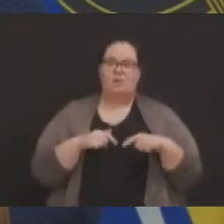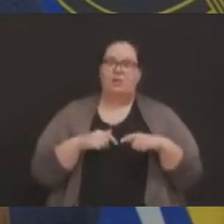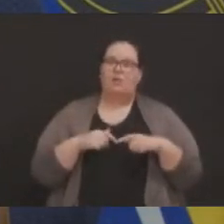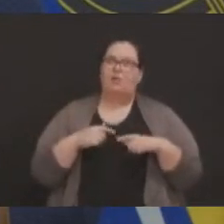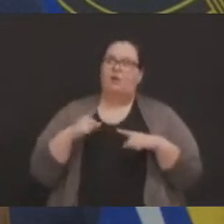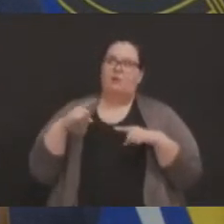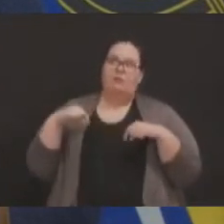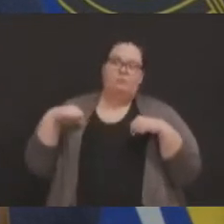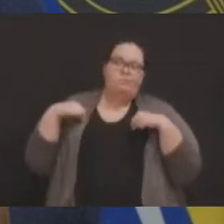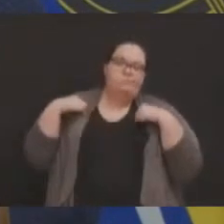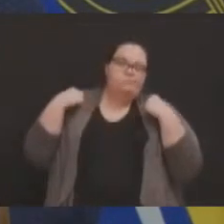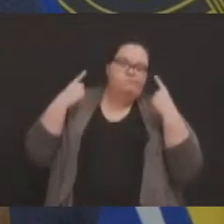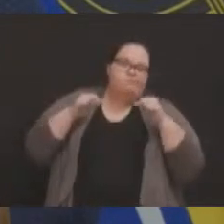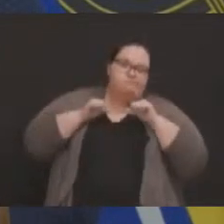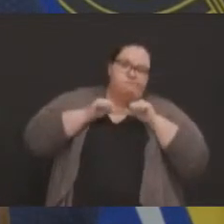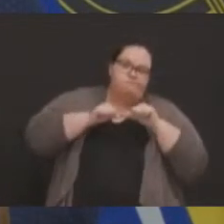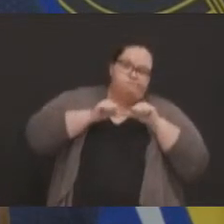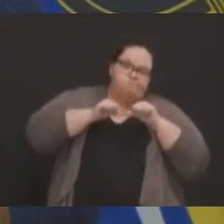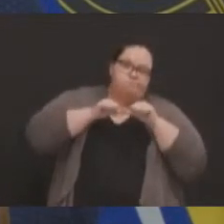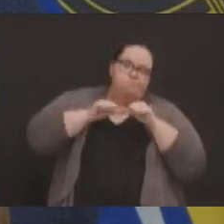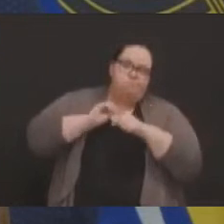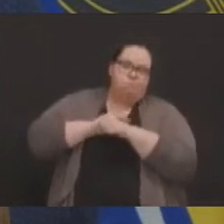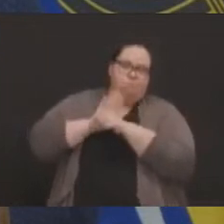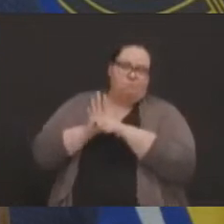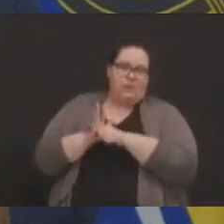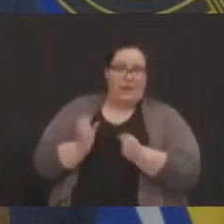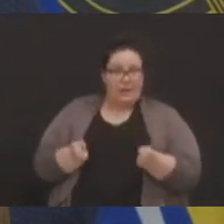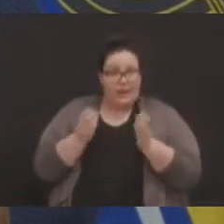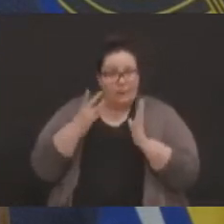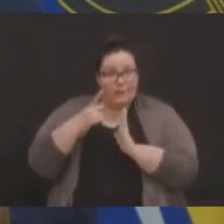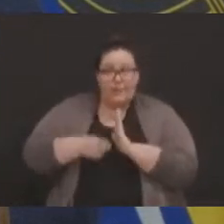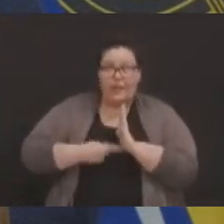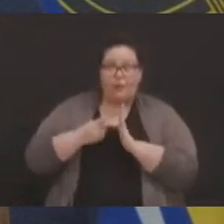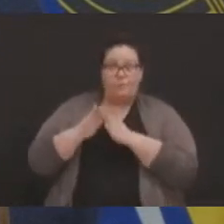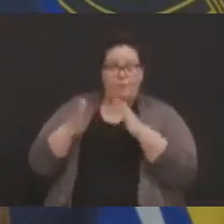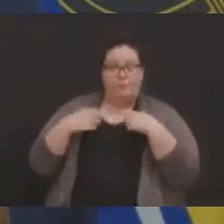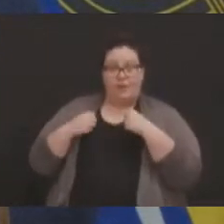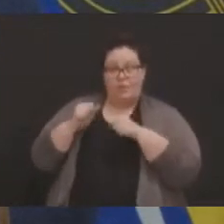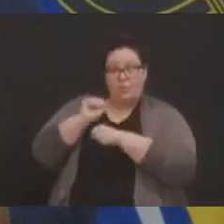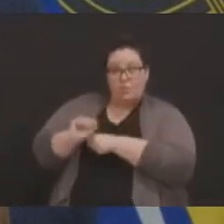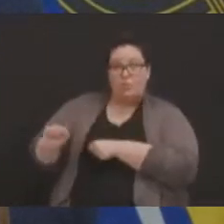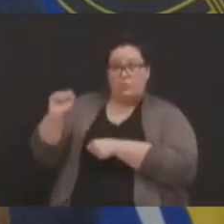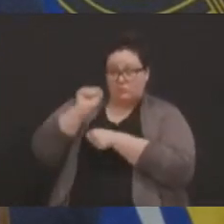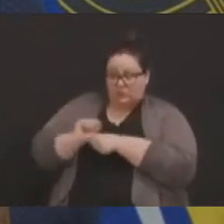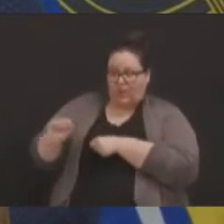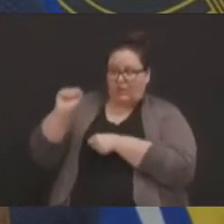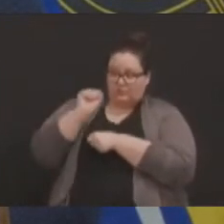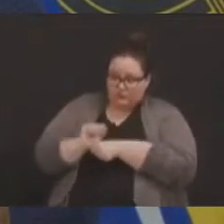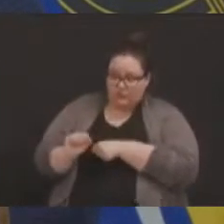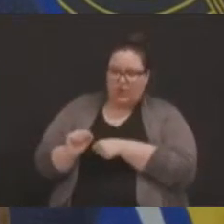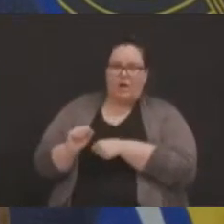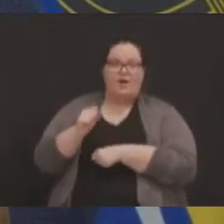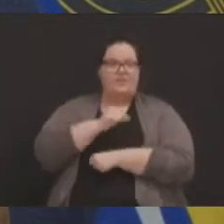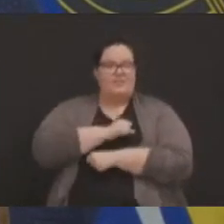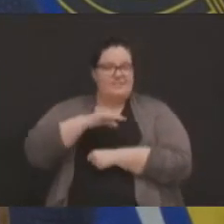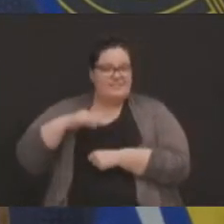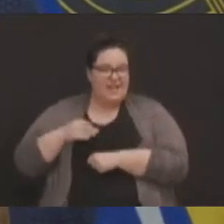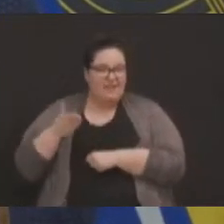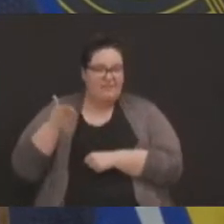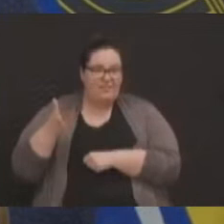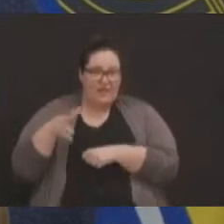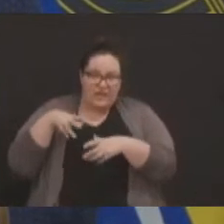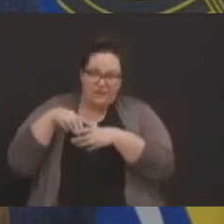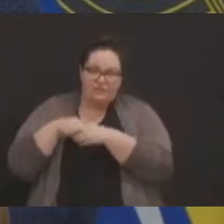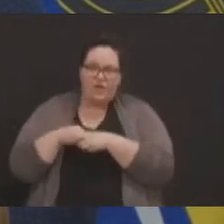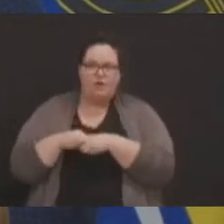employees have put in are just extensive, grueling, and certainly not the easiest thing to